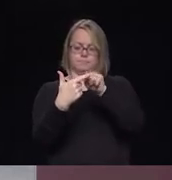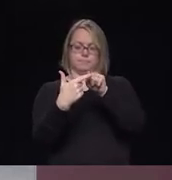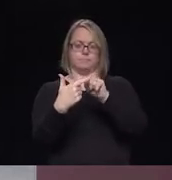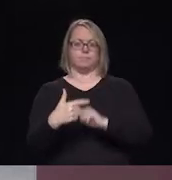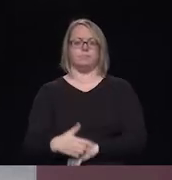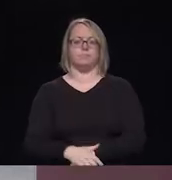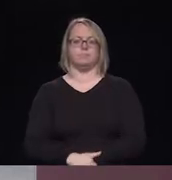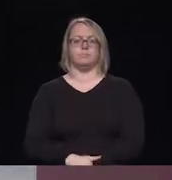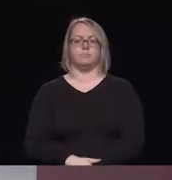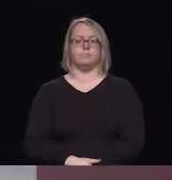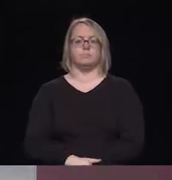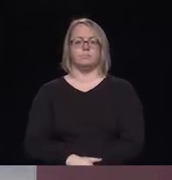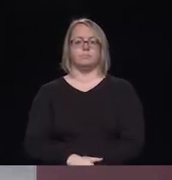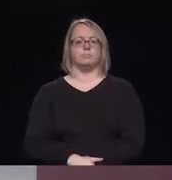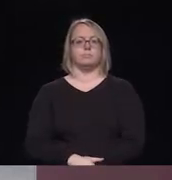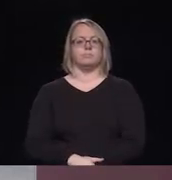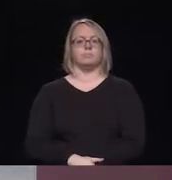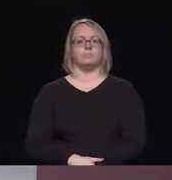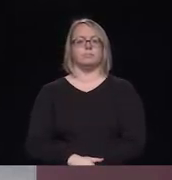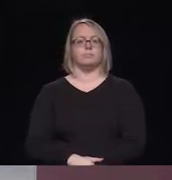I'm just going to make a straight